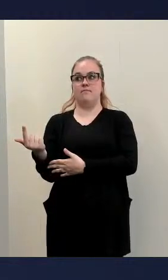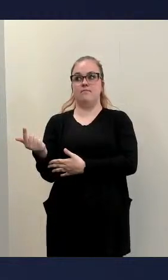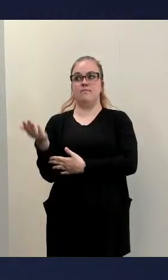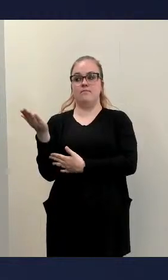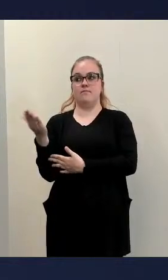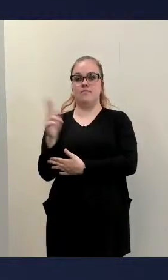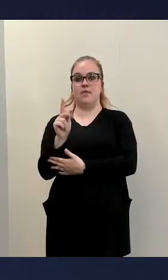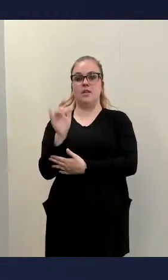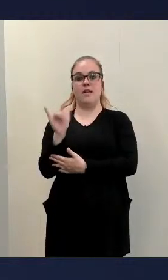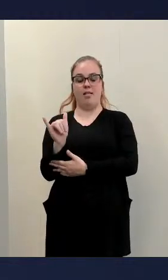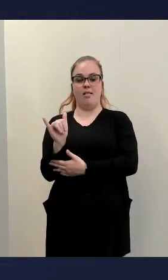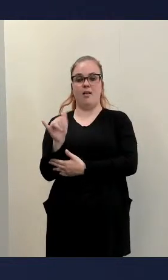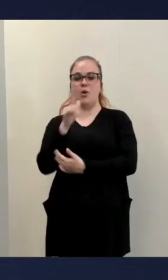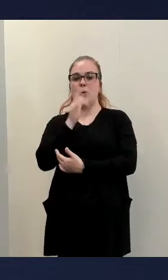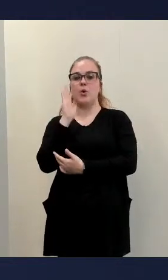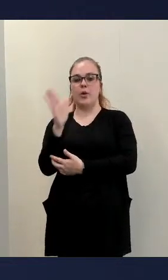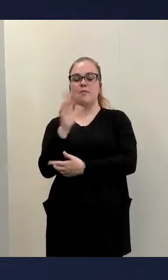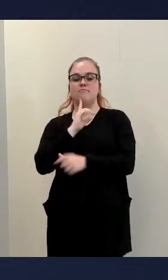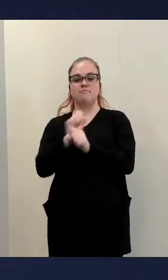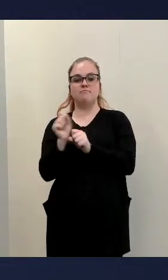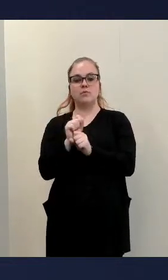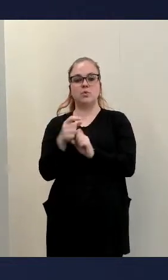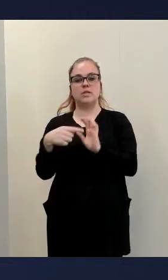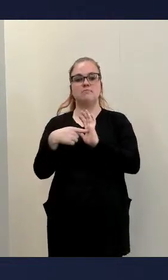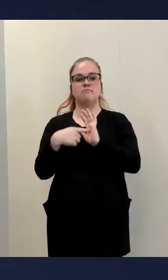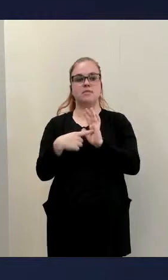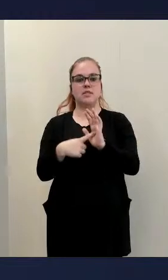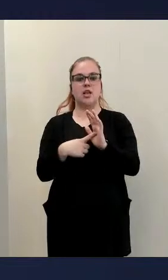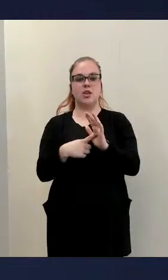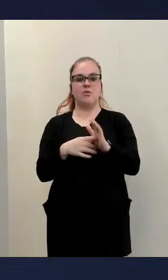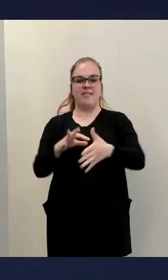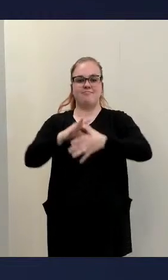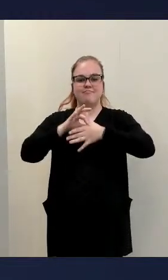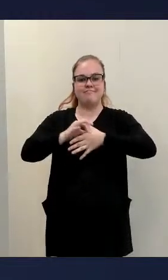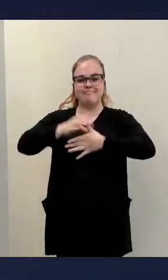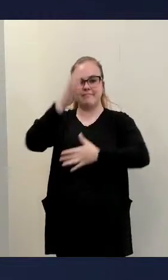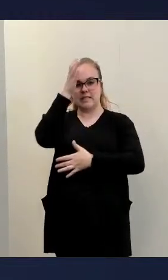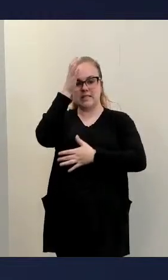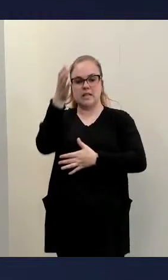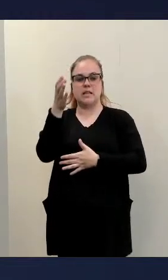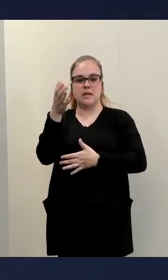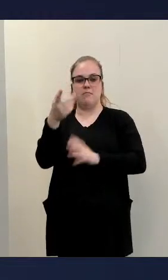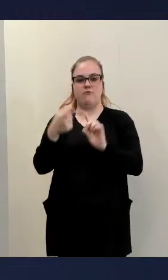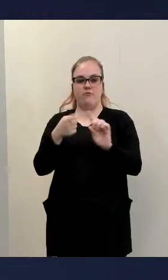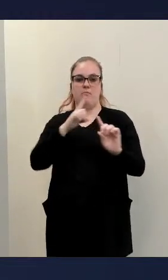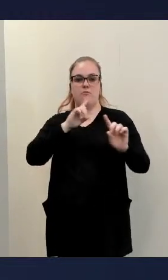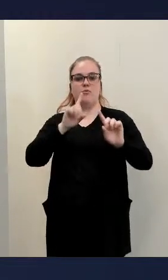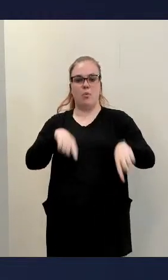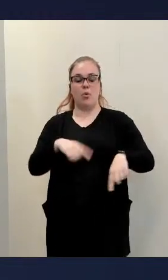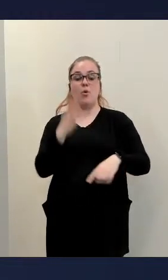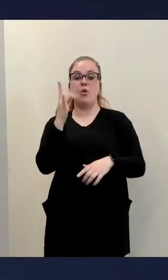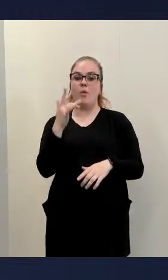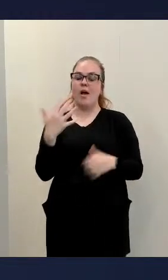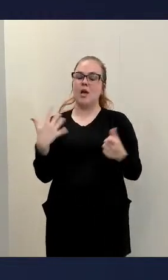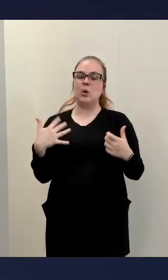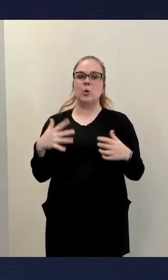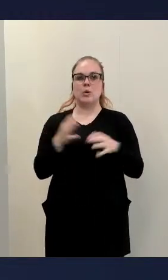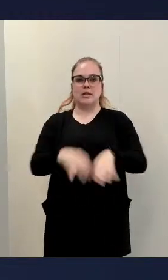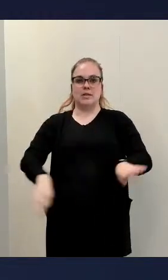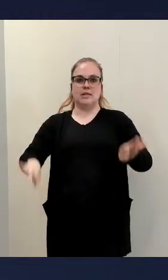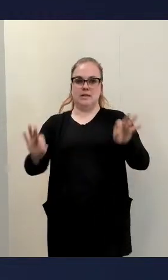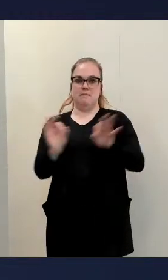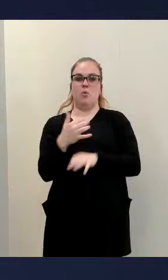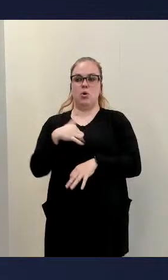to Kelly Wolford, who is going to actually tell you the meat and potatoes, actually with the content of this report, because again, it is so important to